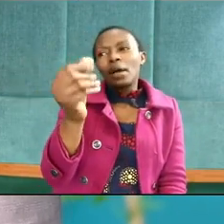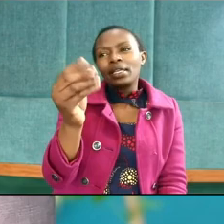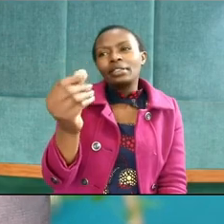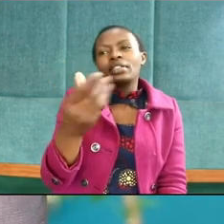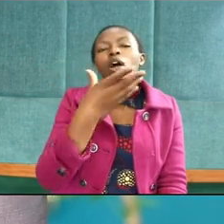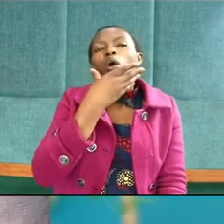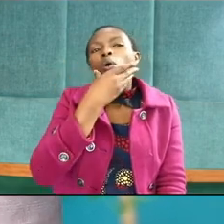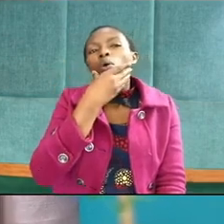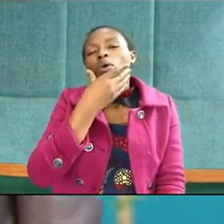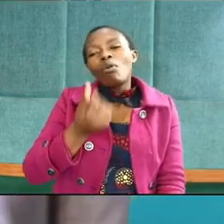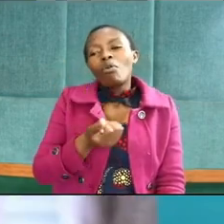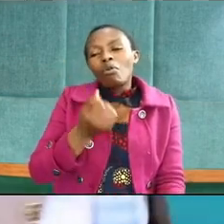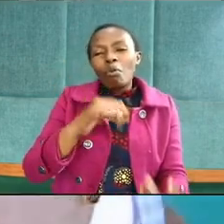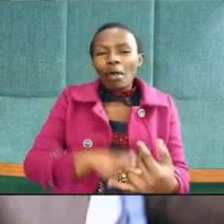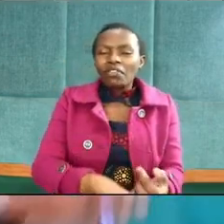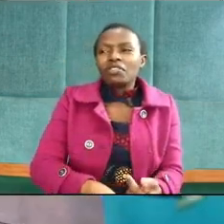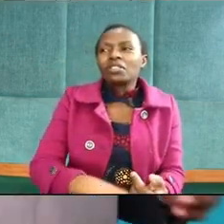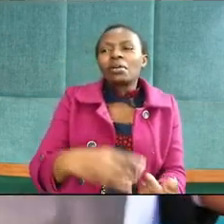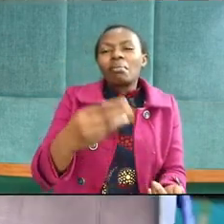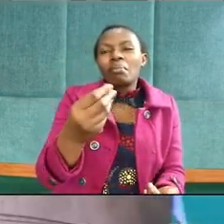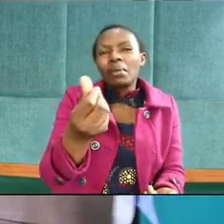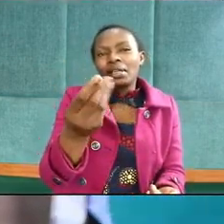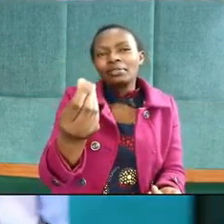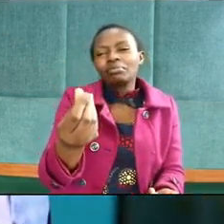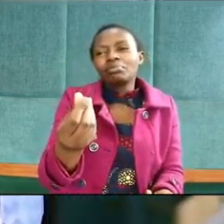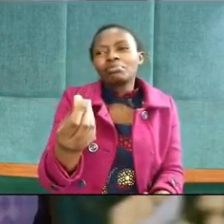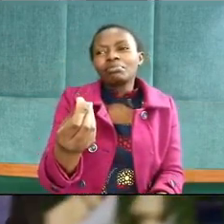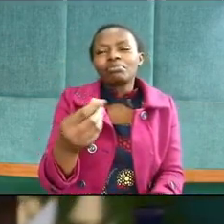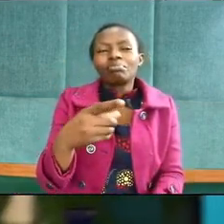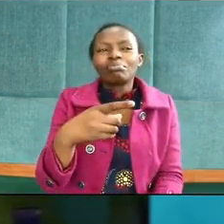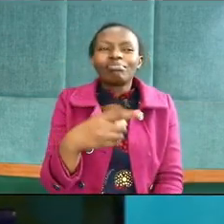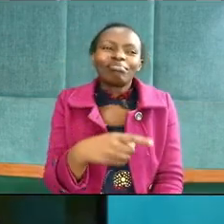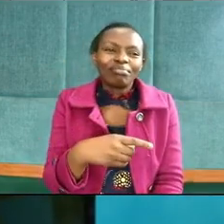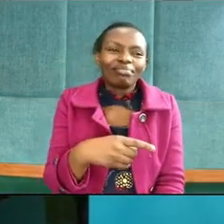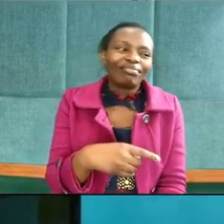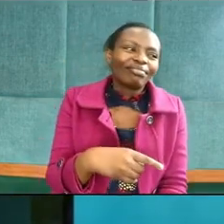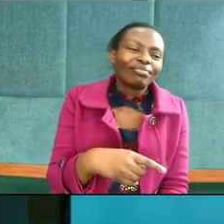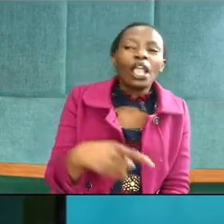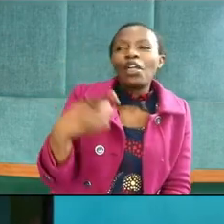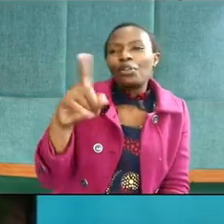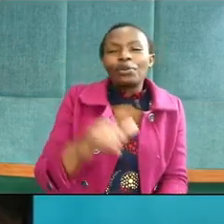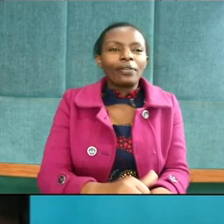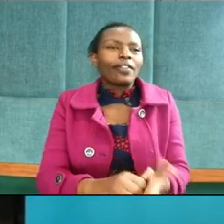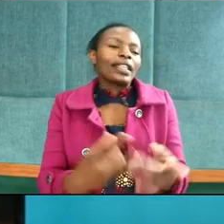wife's money? It's you who said it, it's not me.